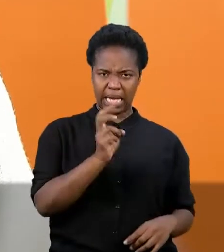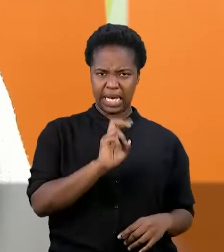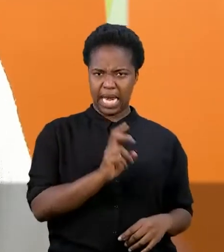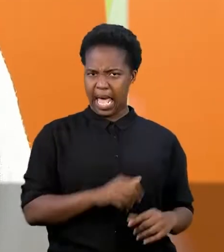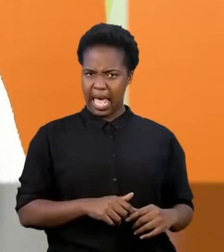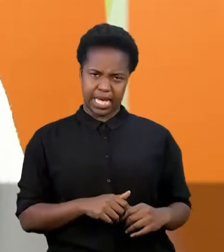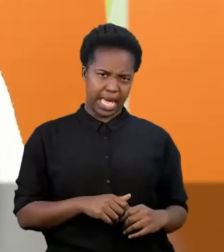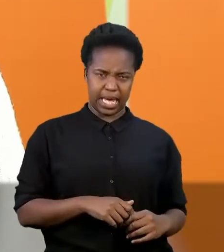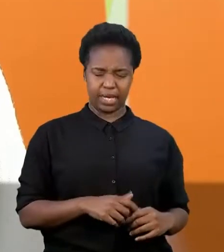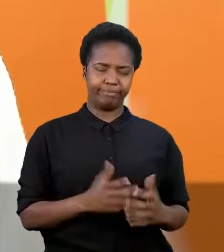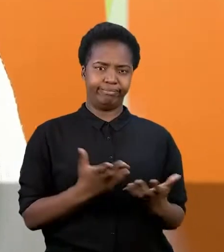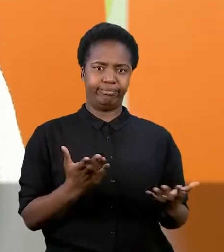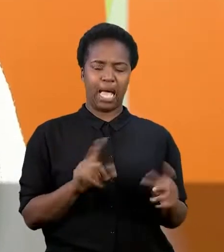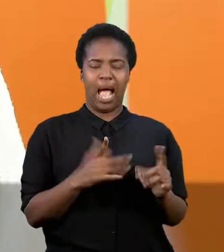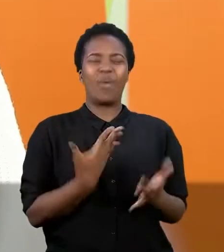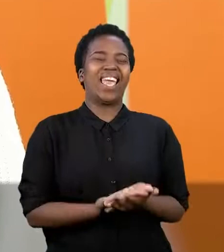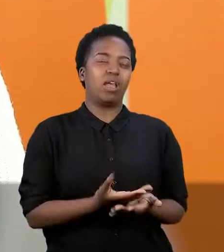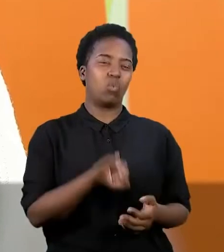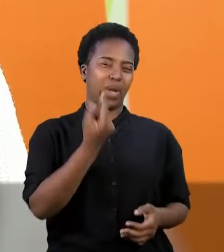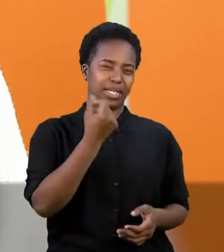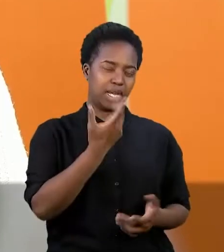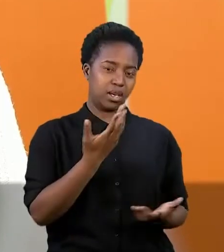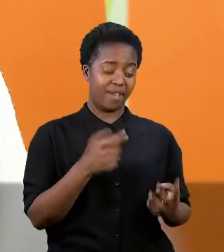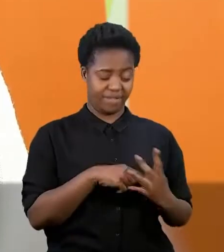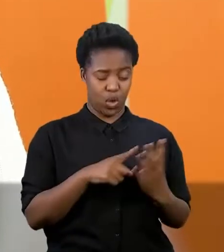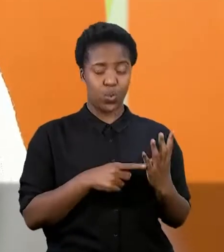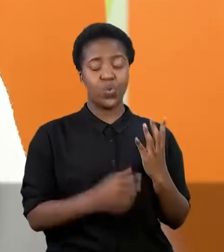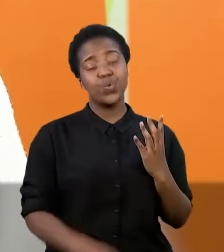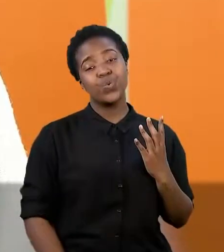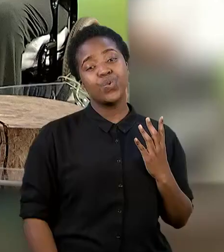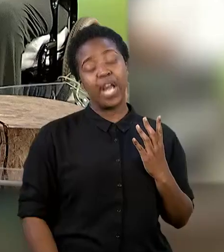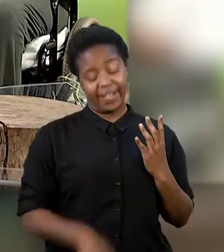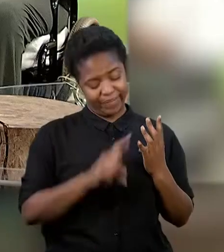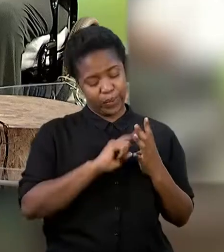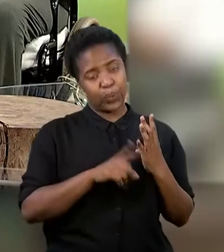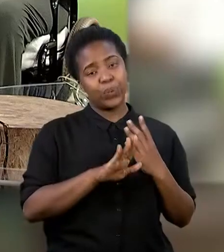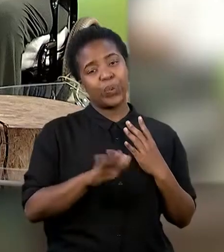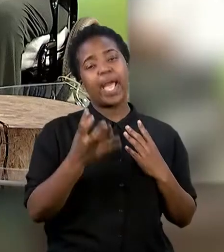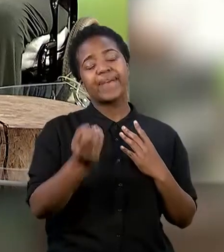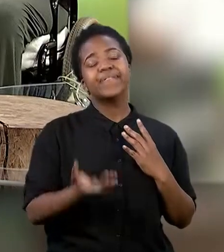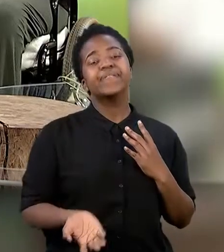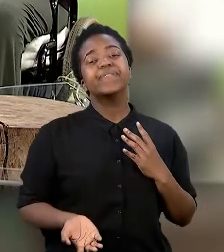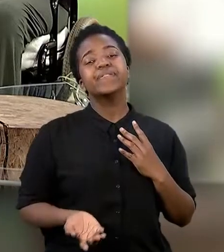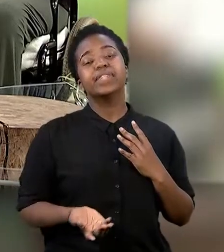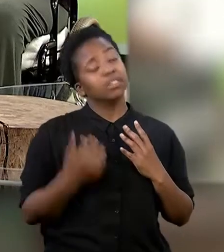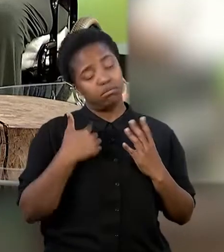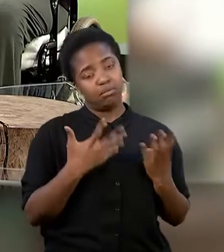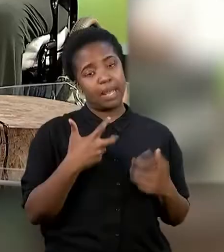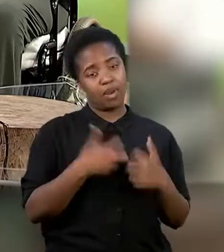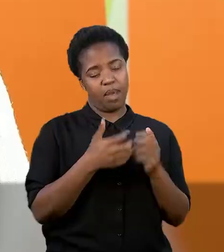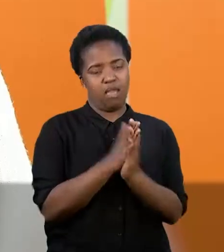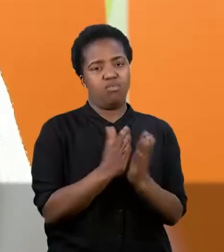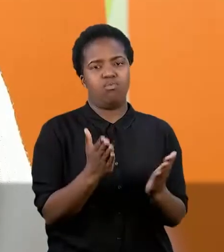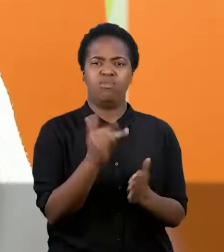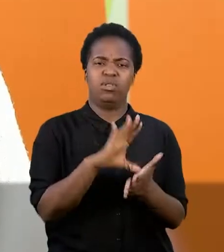I scored and twina. How can you understand? Four of them. Kinse ke dutse mo fast. Ke mo ke boneng teng o rae. Ha